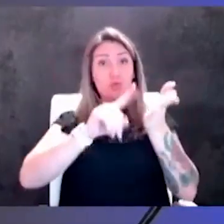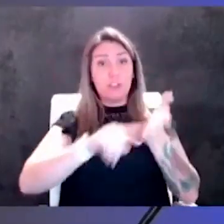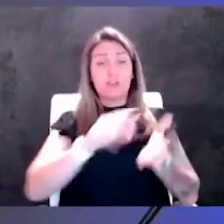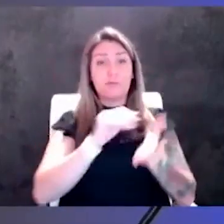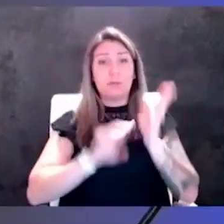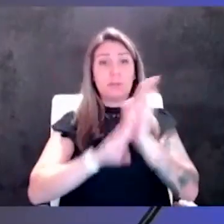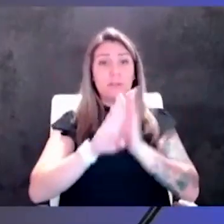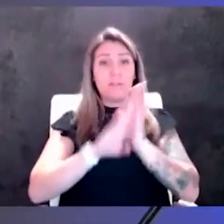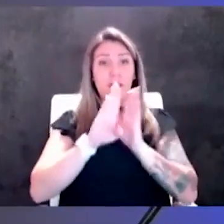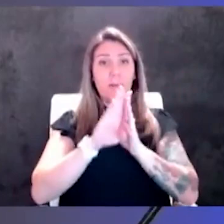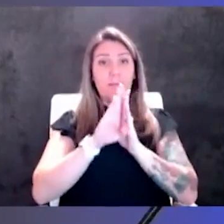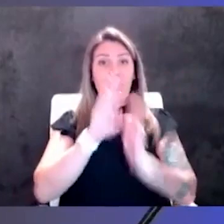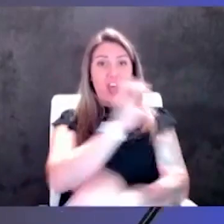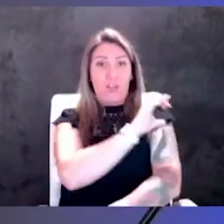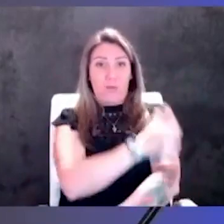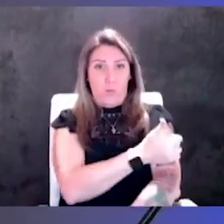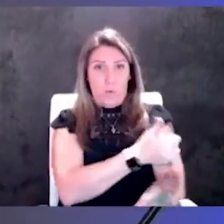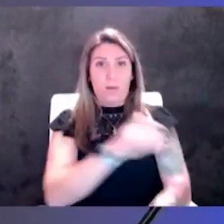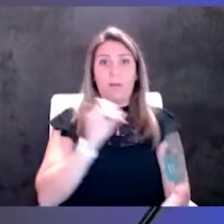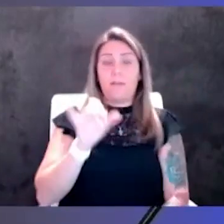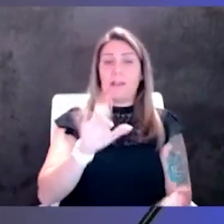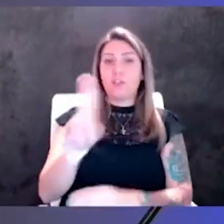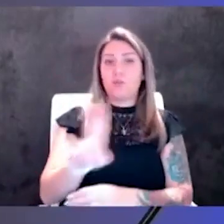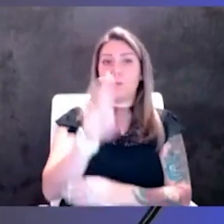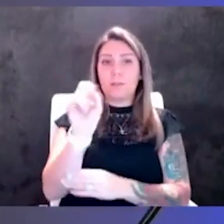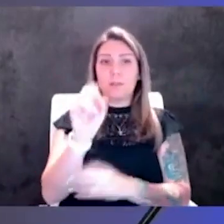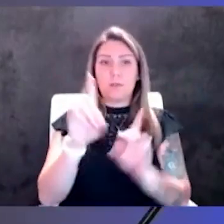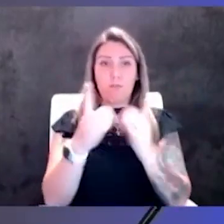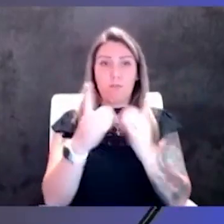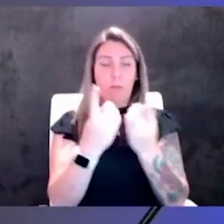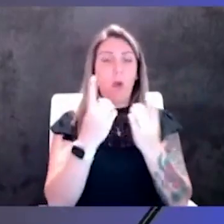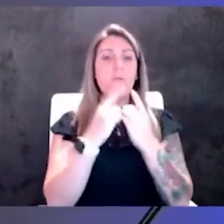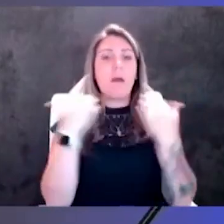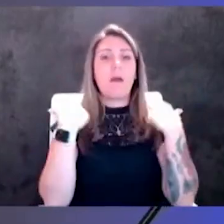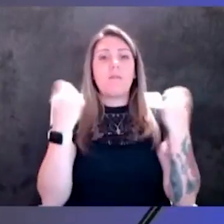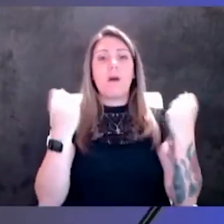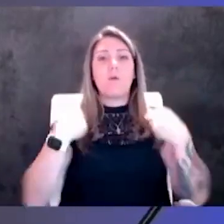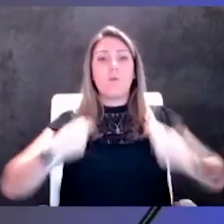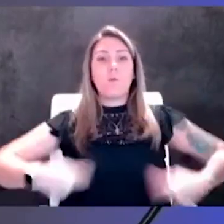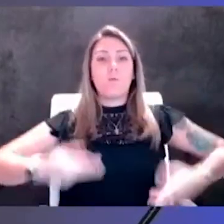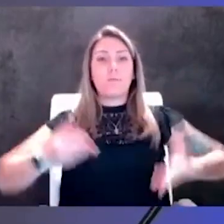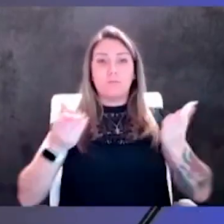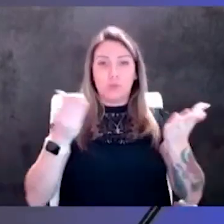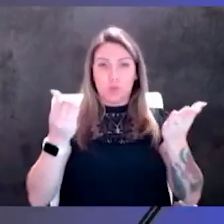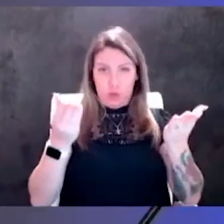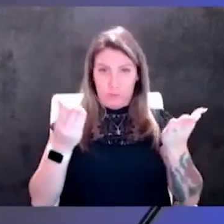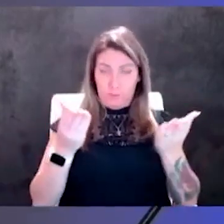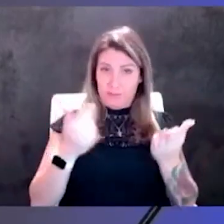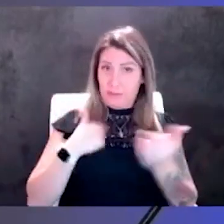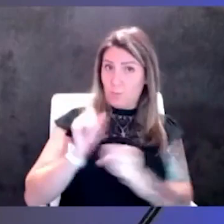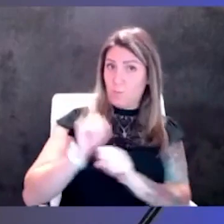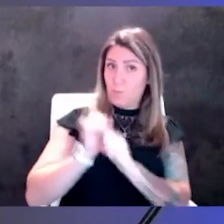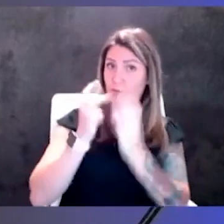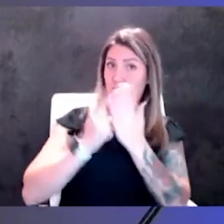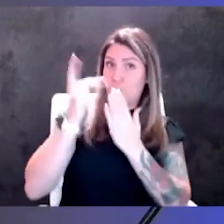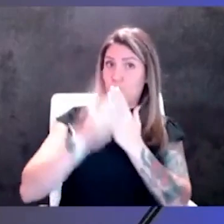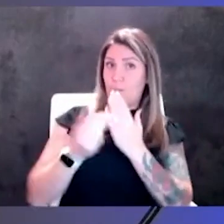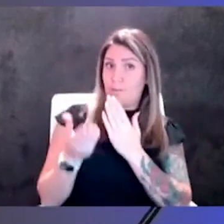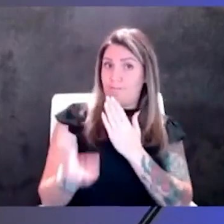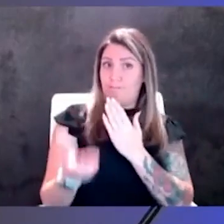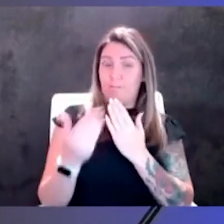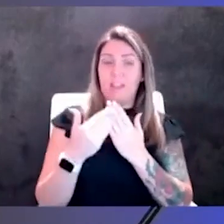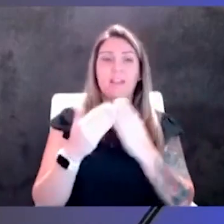Authority. It's in the U.S. Department of Health and Human Services, and I actually work in a program there that's called Solving